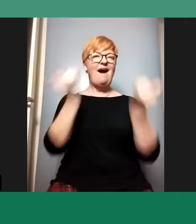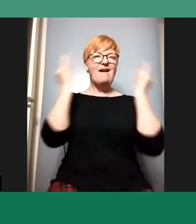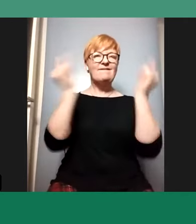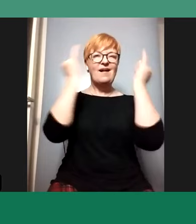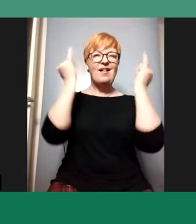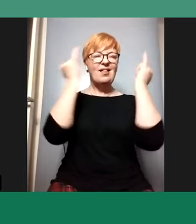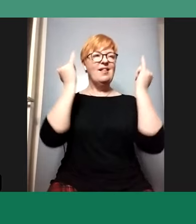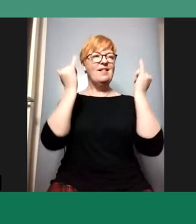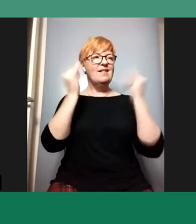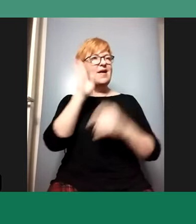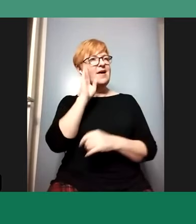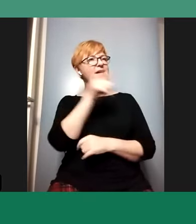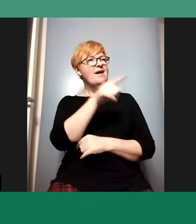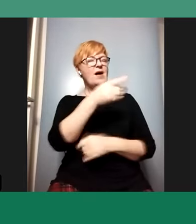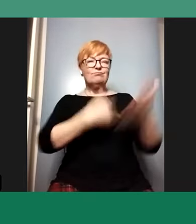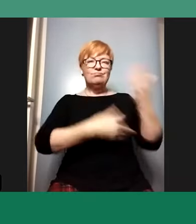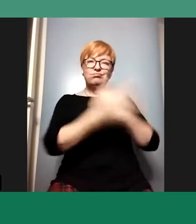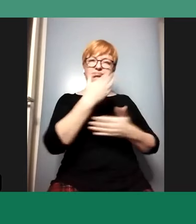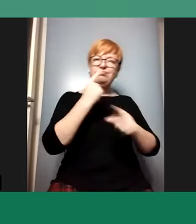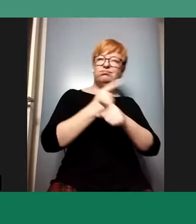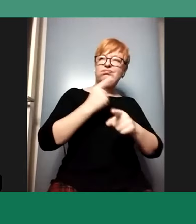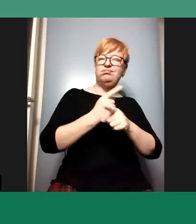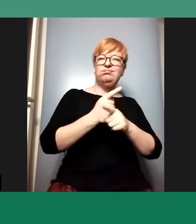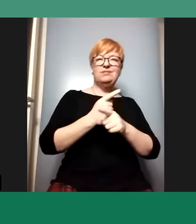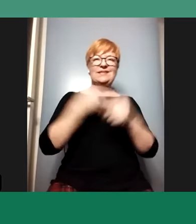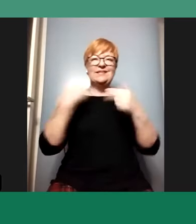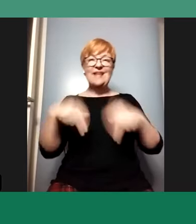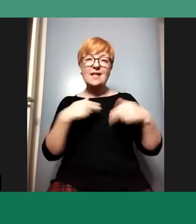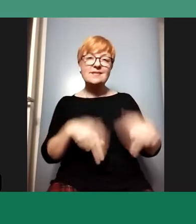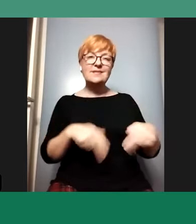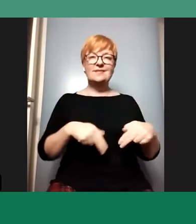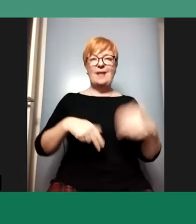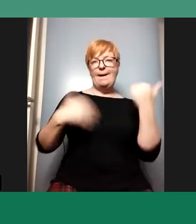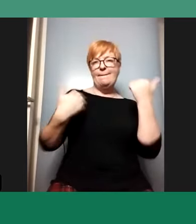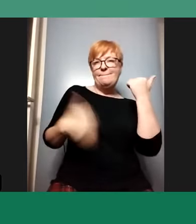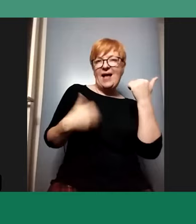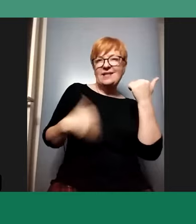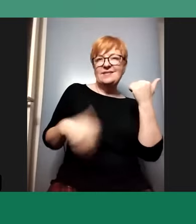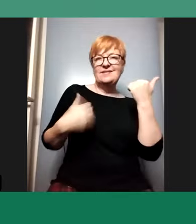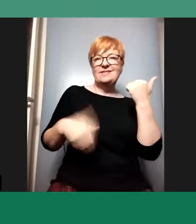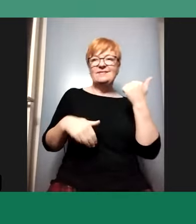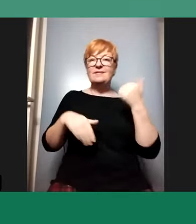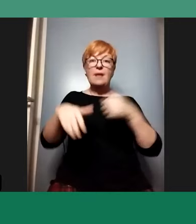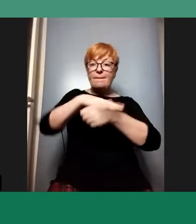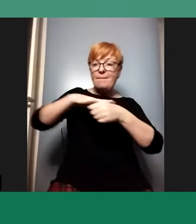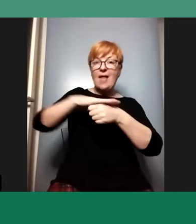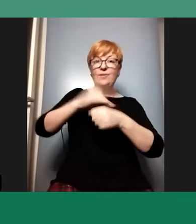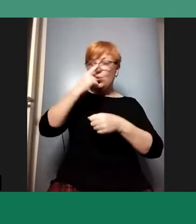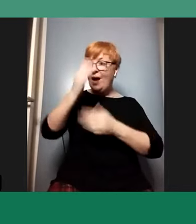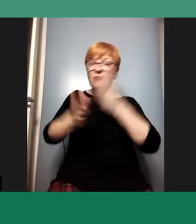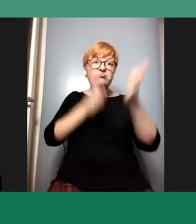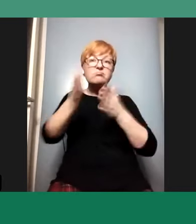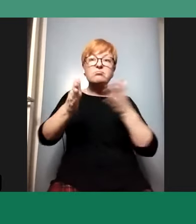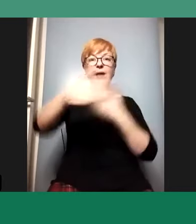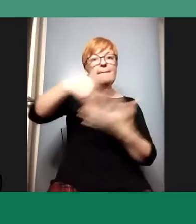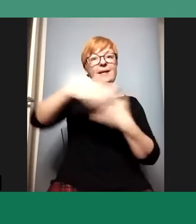about the dances and the bands at the Paramount, the spots you couldn't mix with white in,